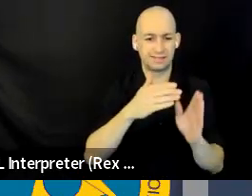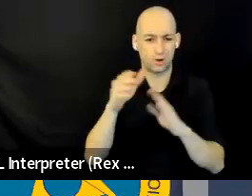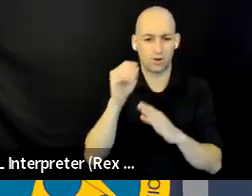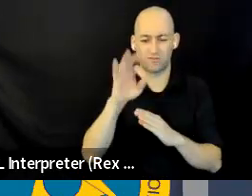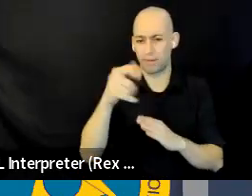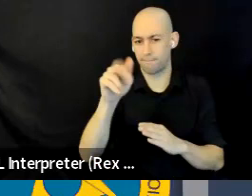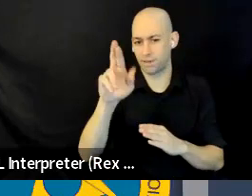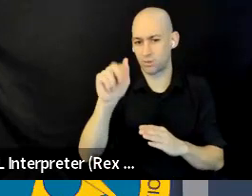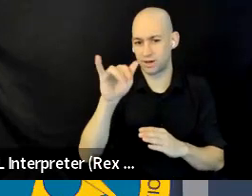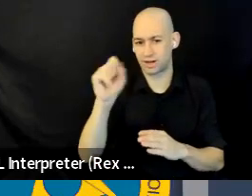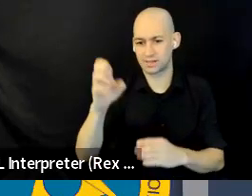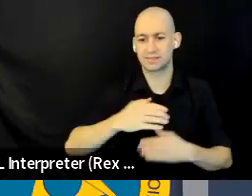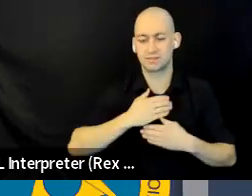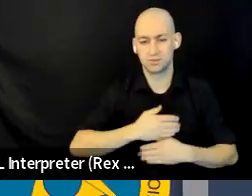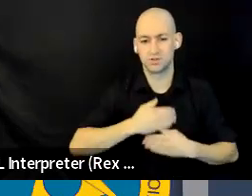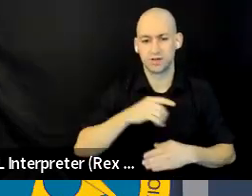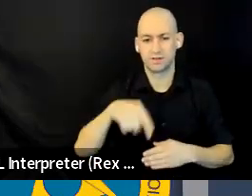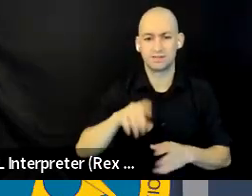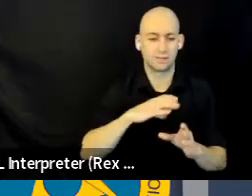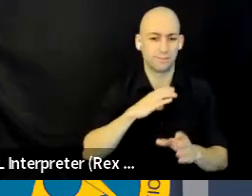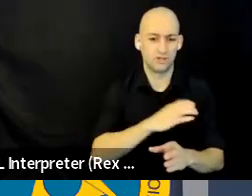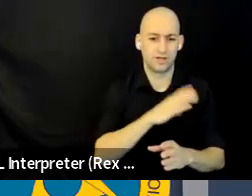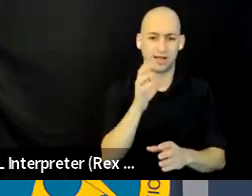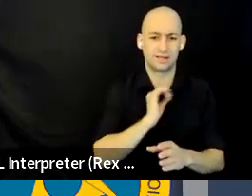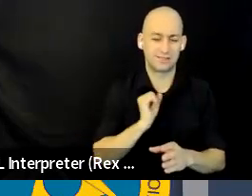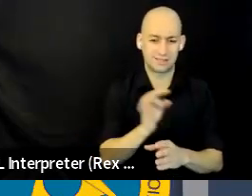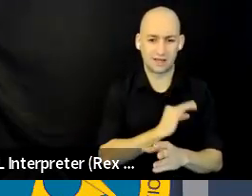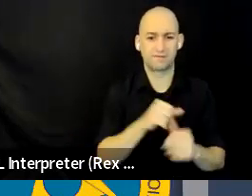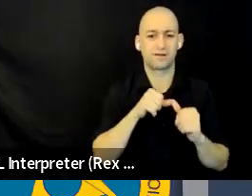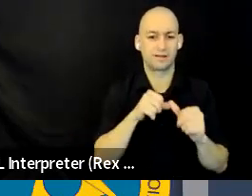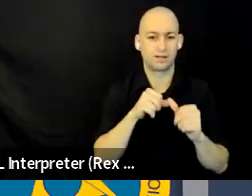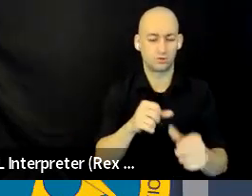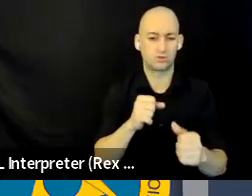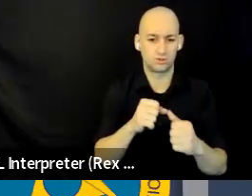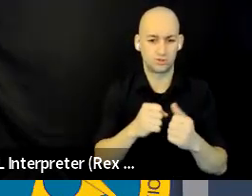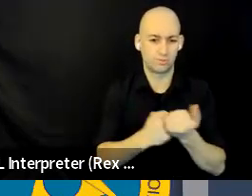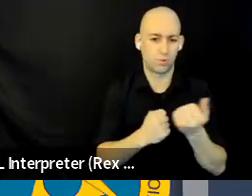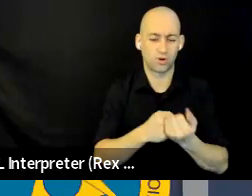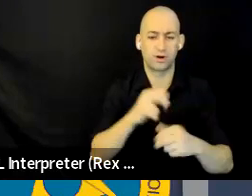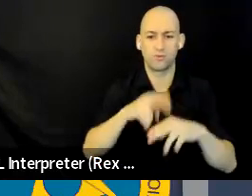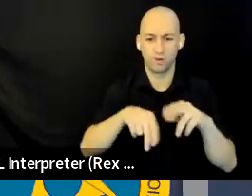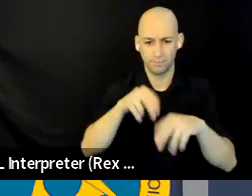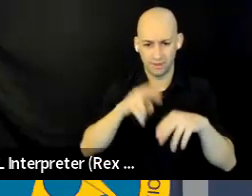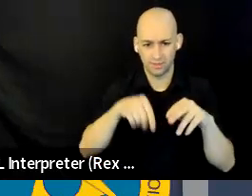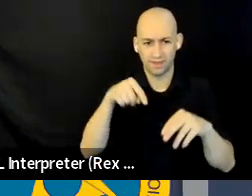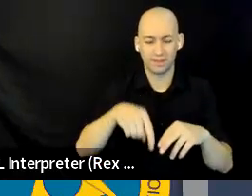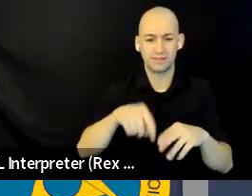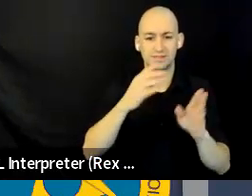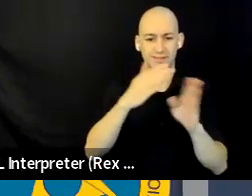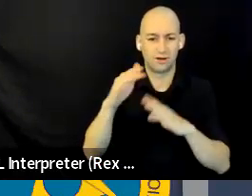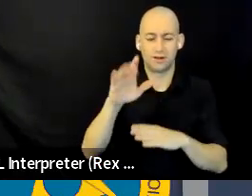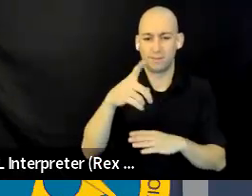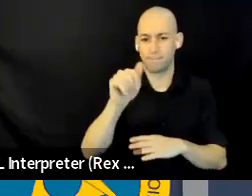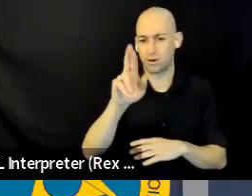thank the commission and its awesome staff for your continued support in the rebuilding efforts for the town of Paradise, one that